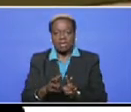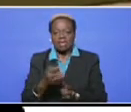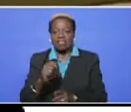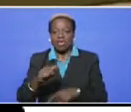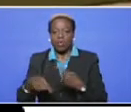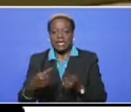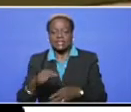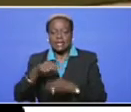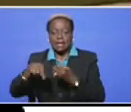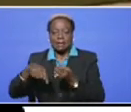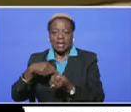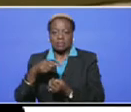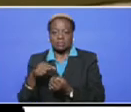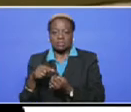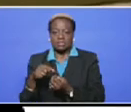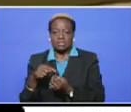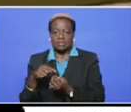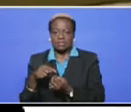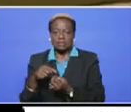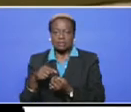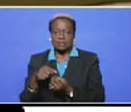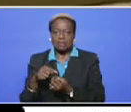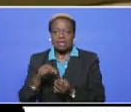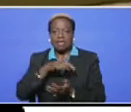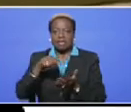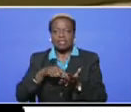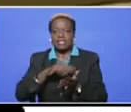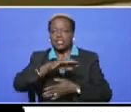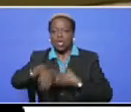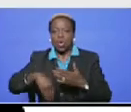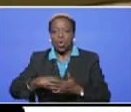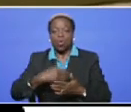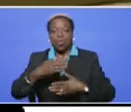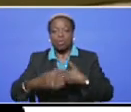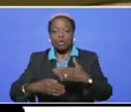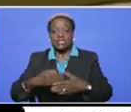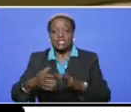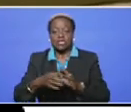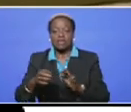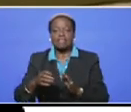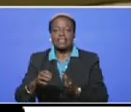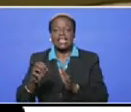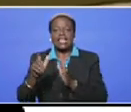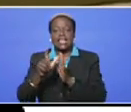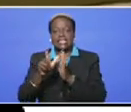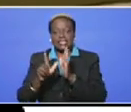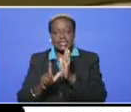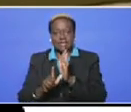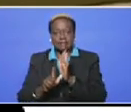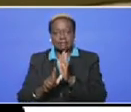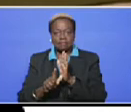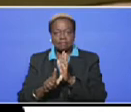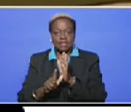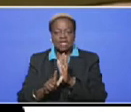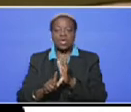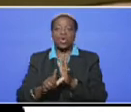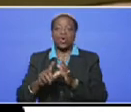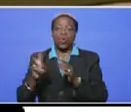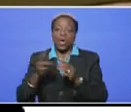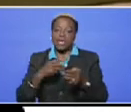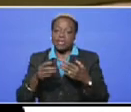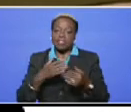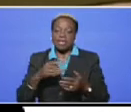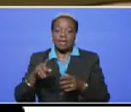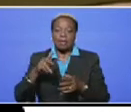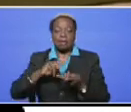about this whole process of listing. Rather than our partners having